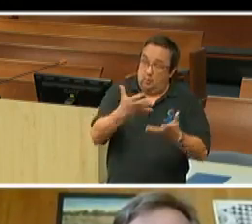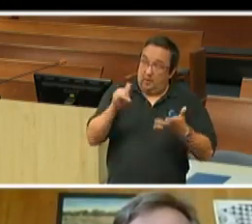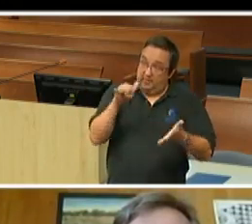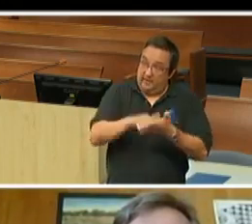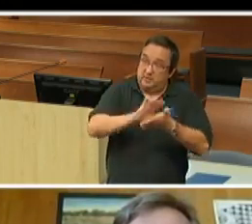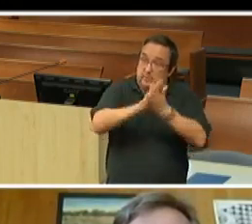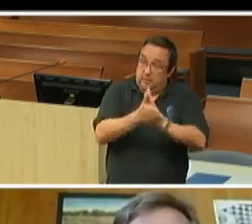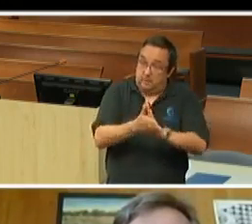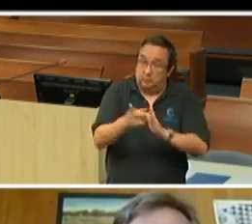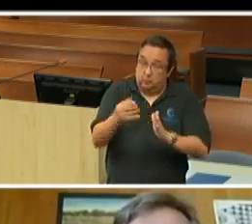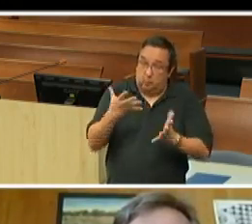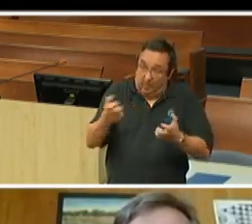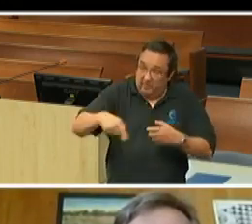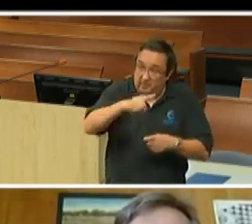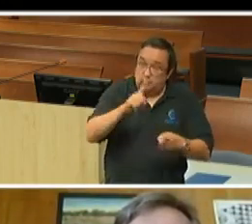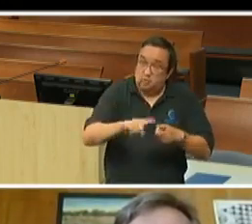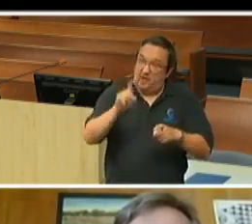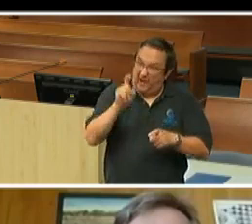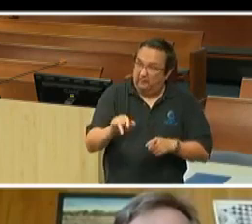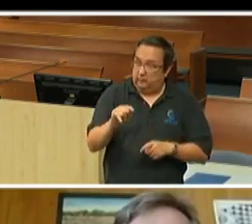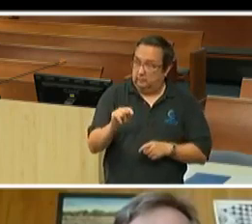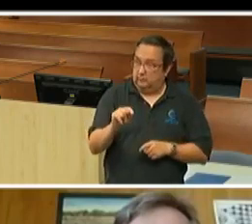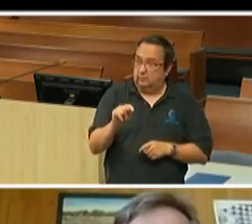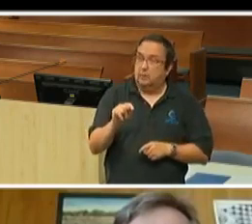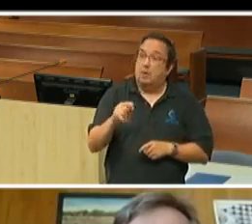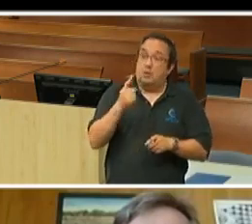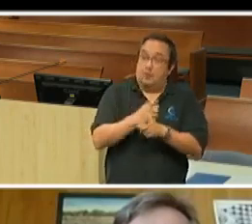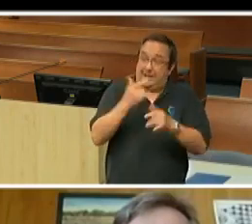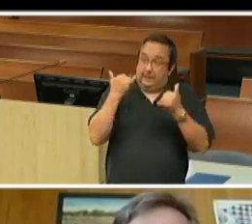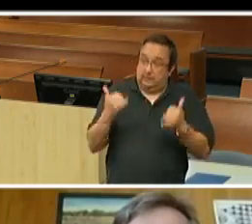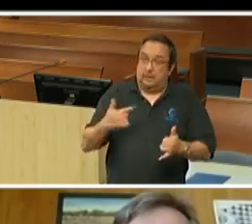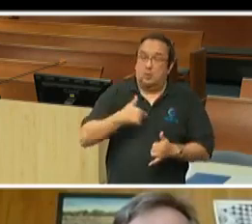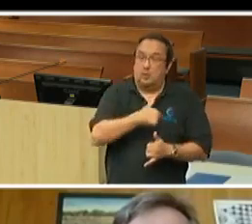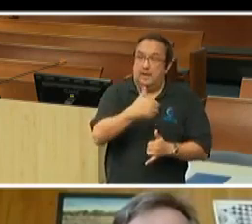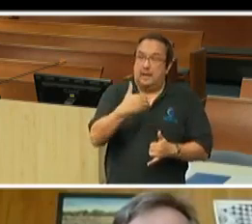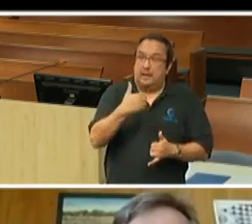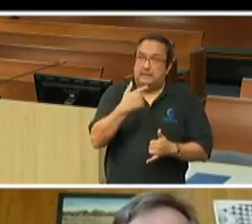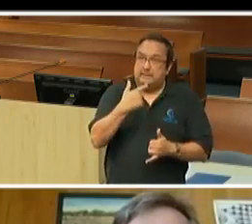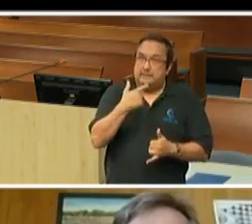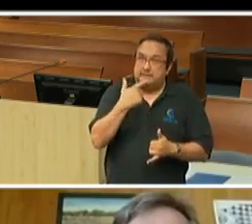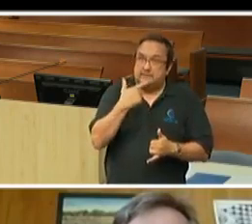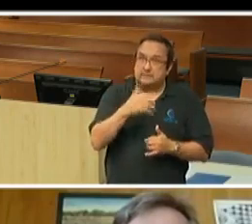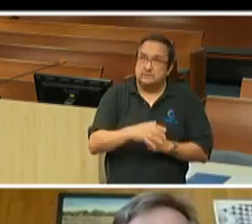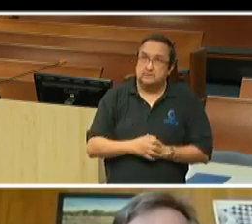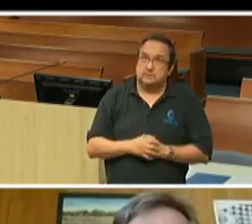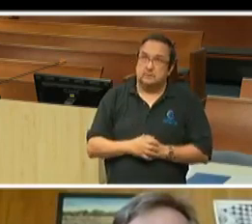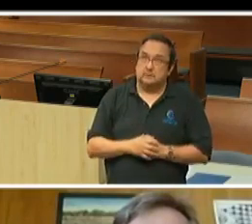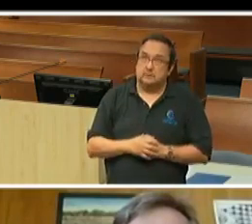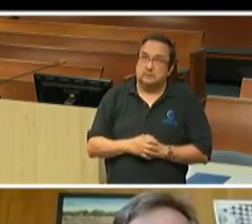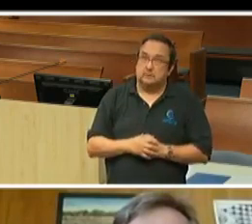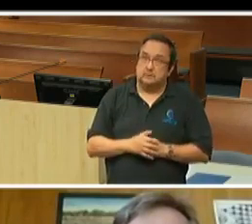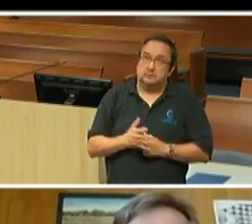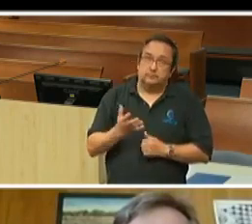comply? And right now we have something that says,